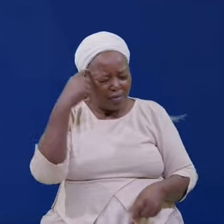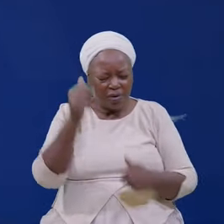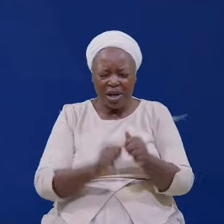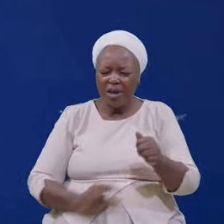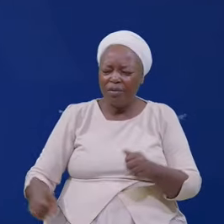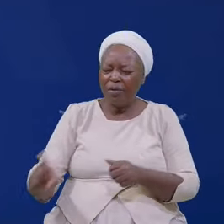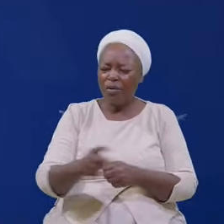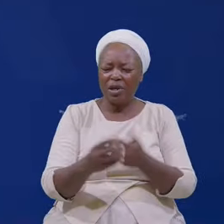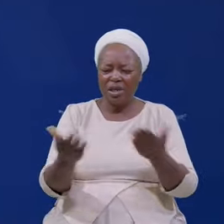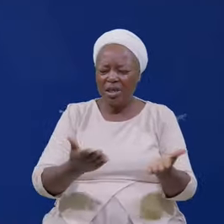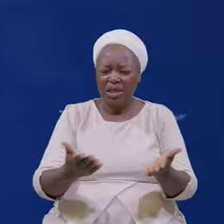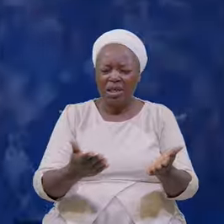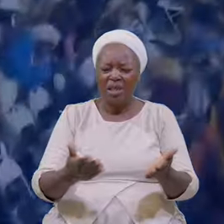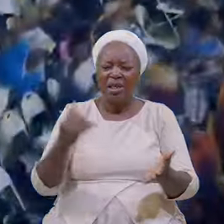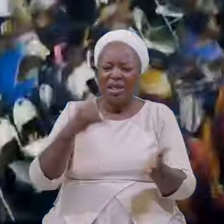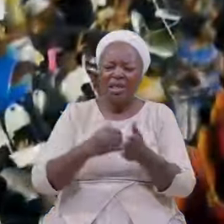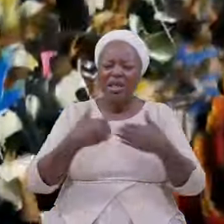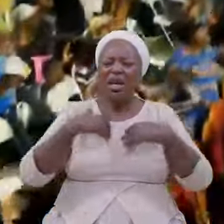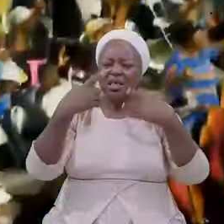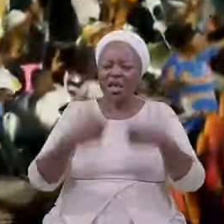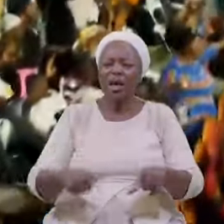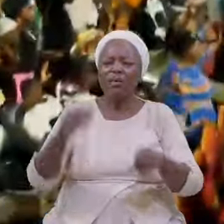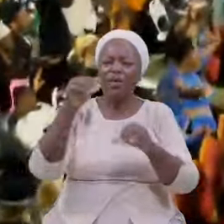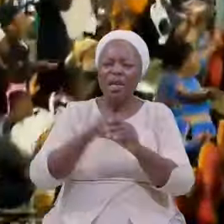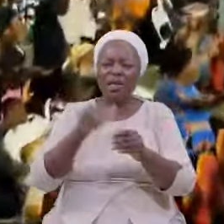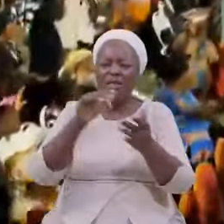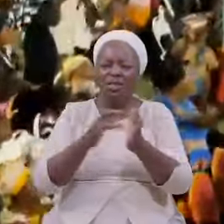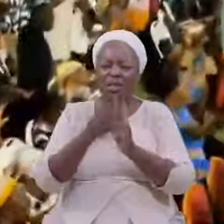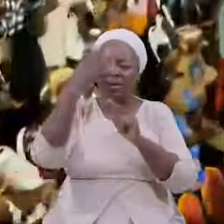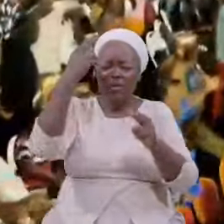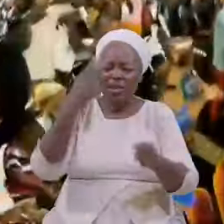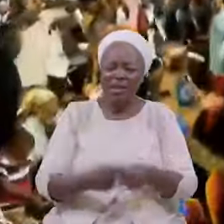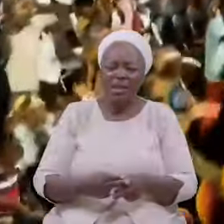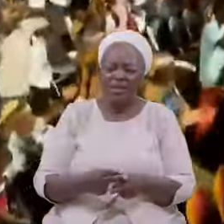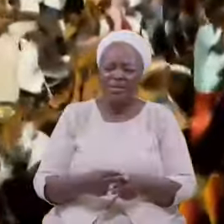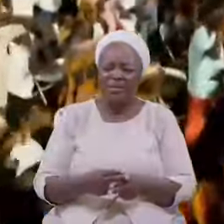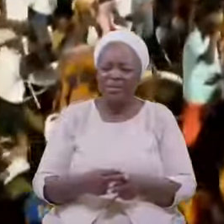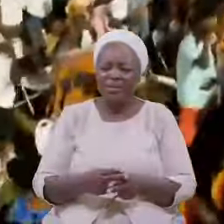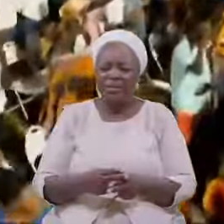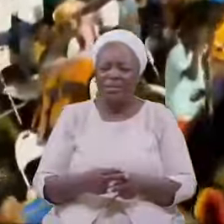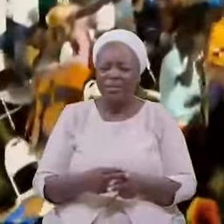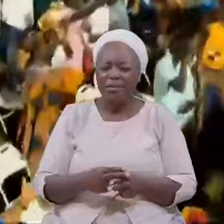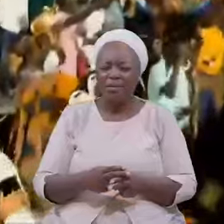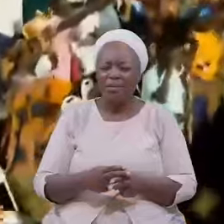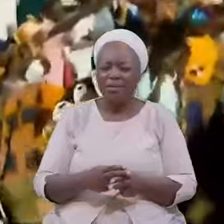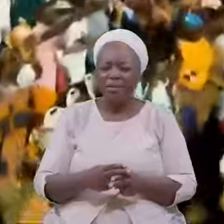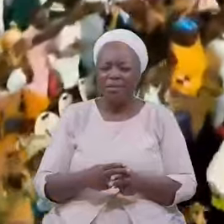there, tout le monde là-bas. It is done in Jesus' name. Au nom de Jésus-Christ.